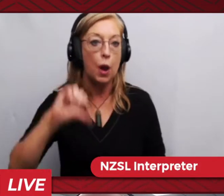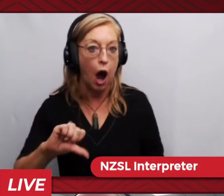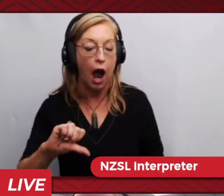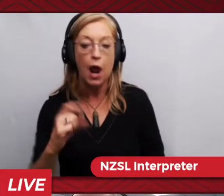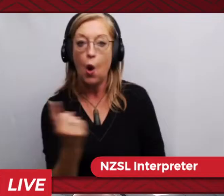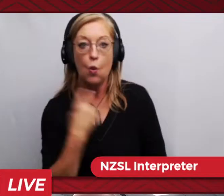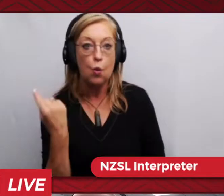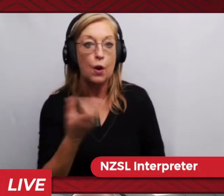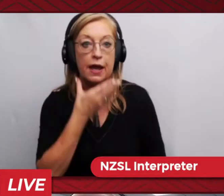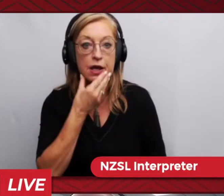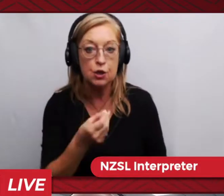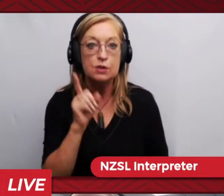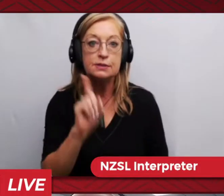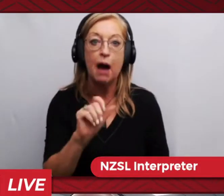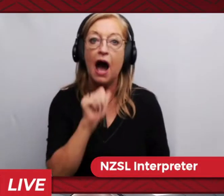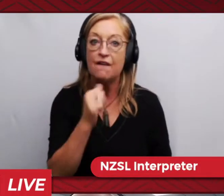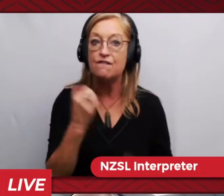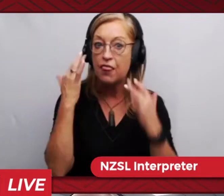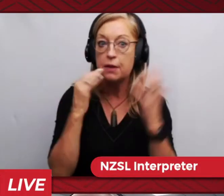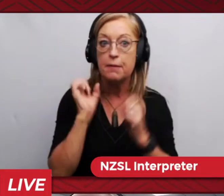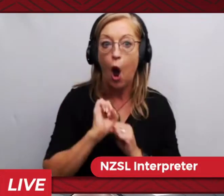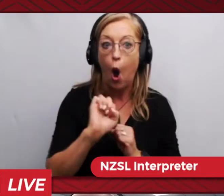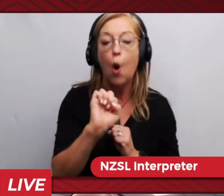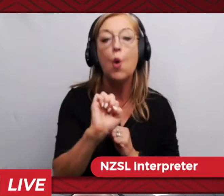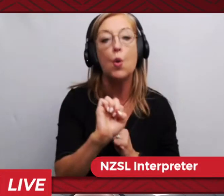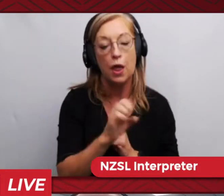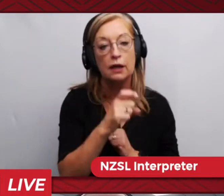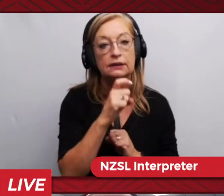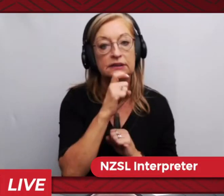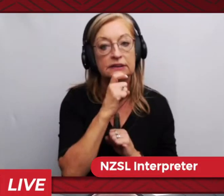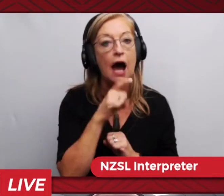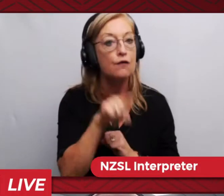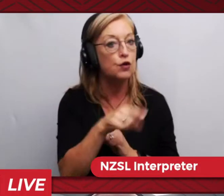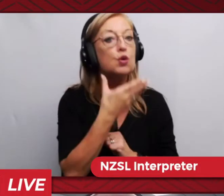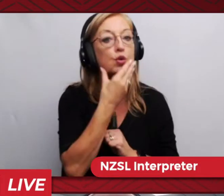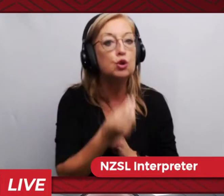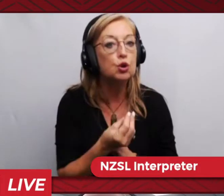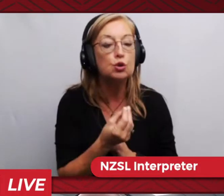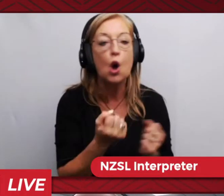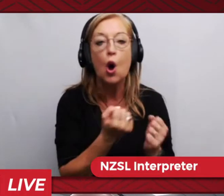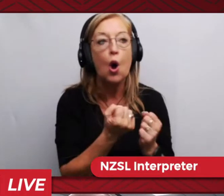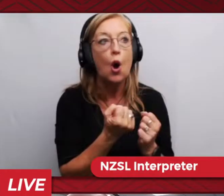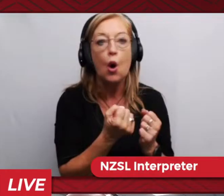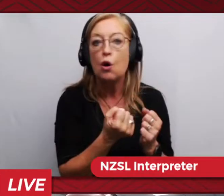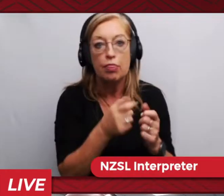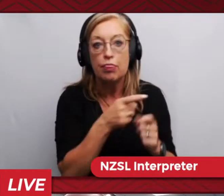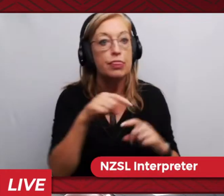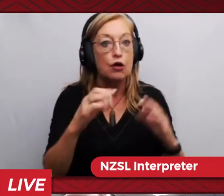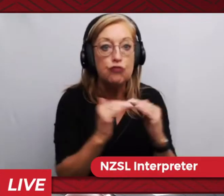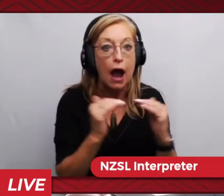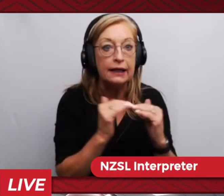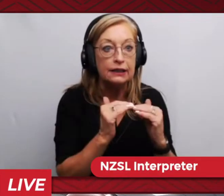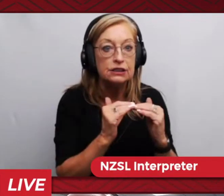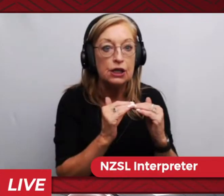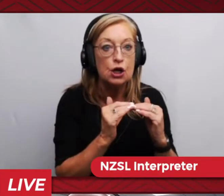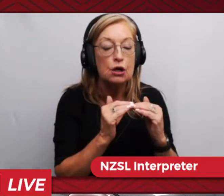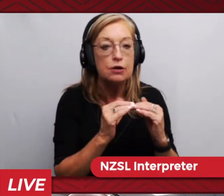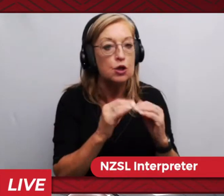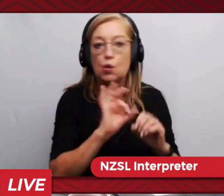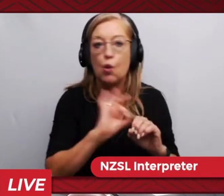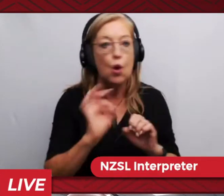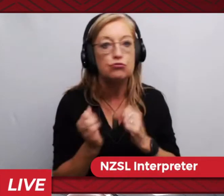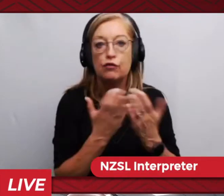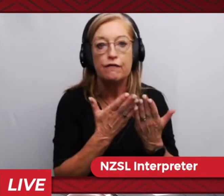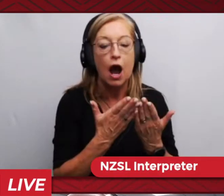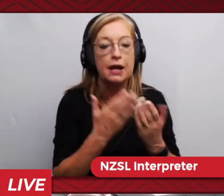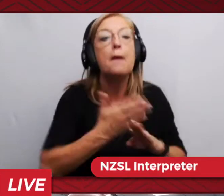own employees, then I suggest that you use whatever rate you were providing them before these fuel increases. So